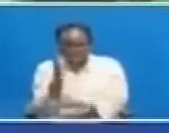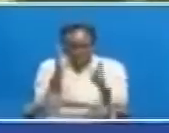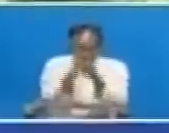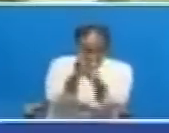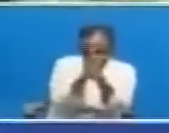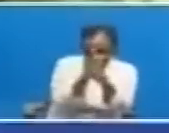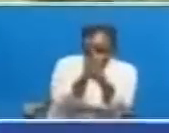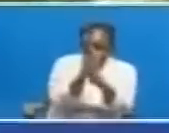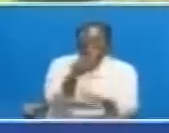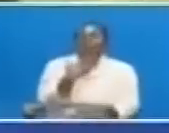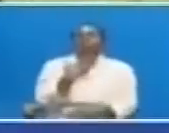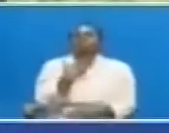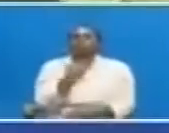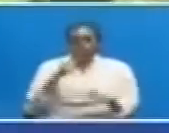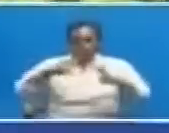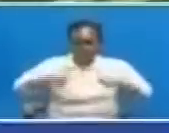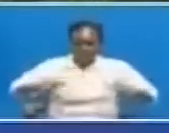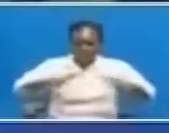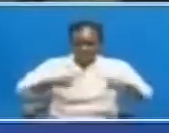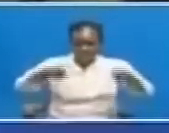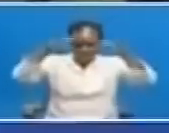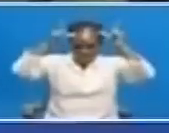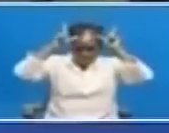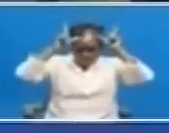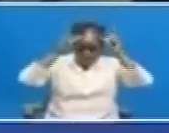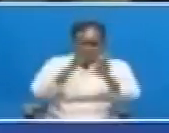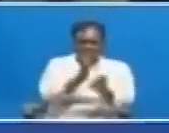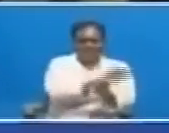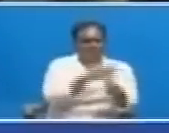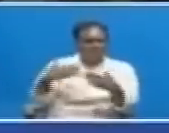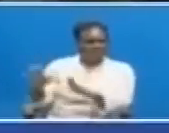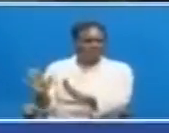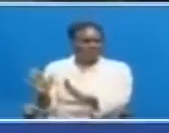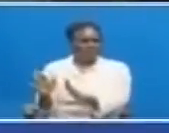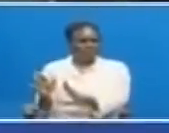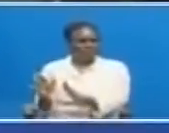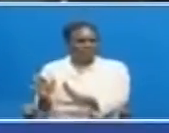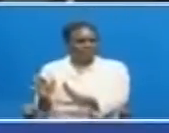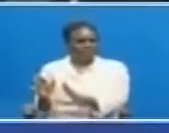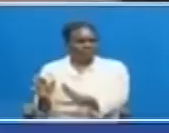shamba, claiming to be in search of cattle feed before he left.